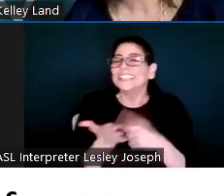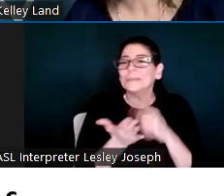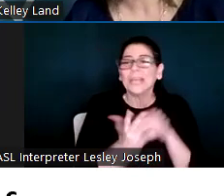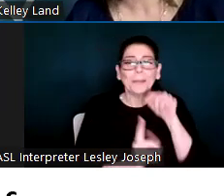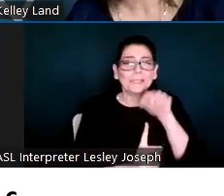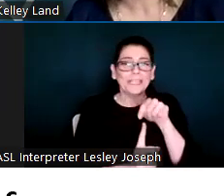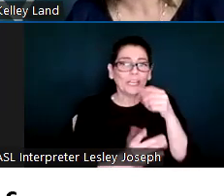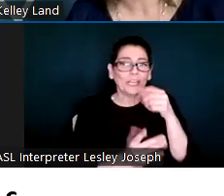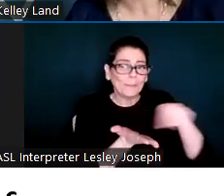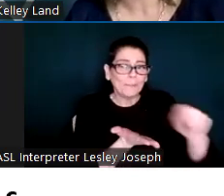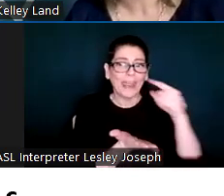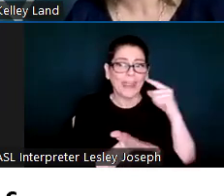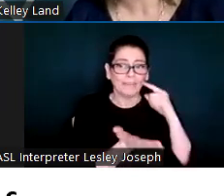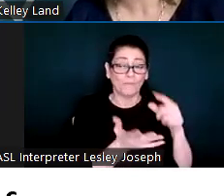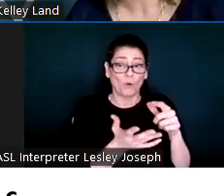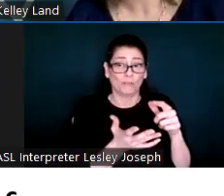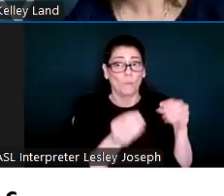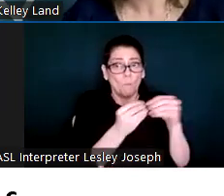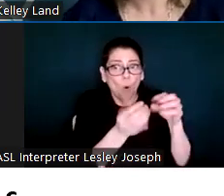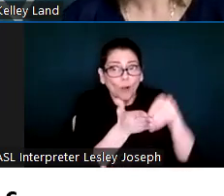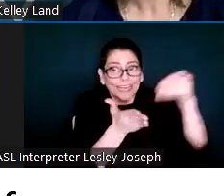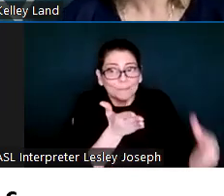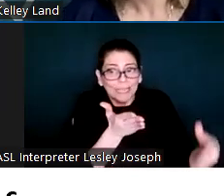that can be prorated over a 12-month period.